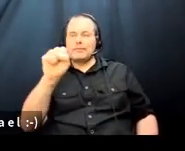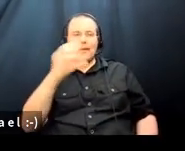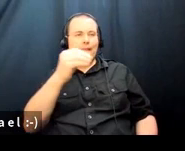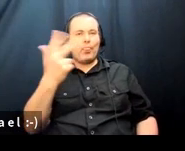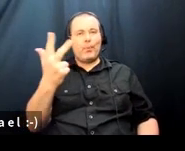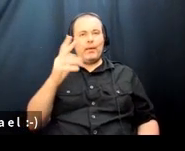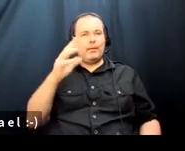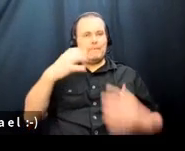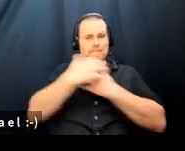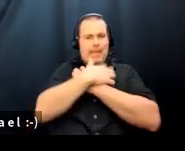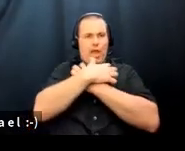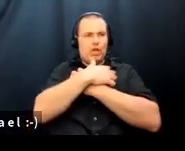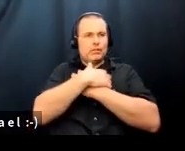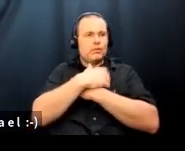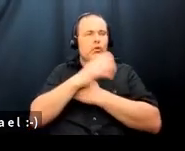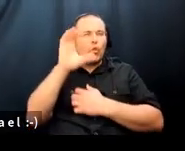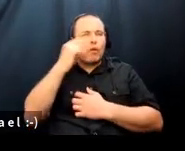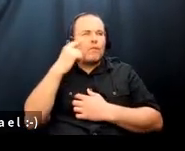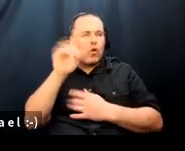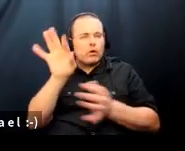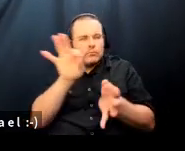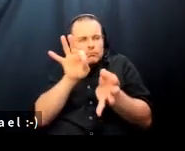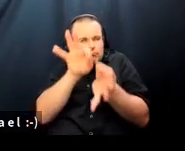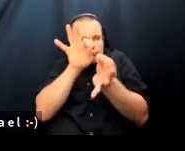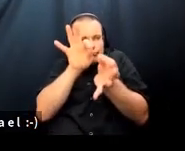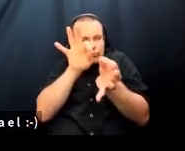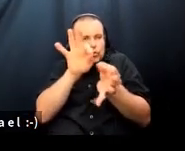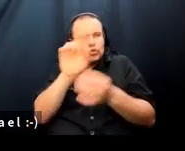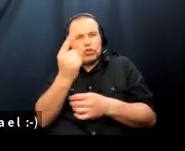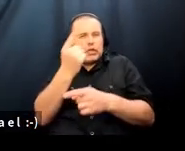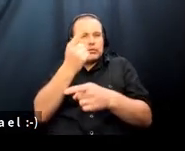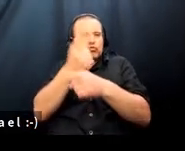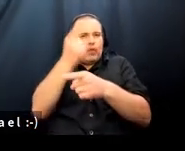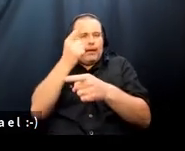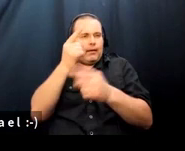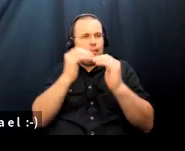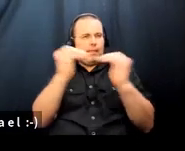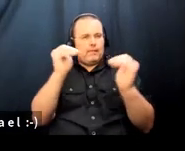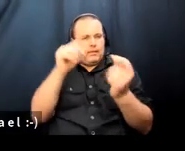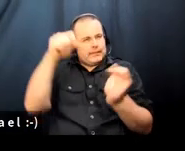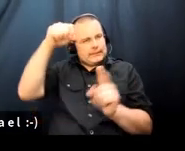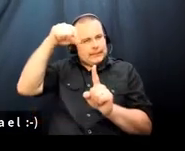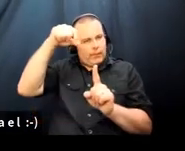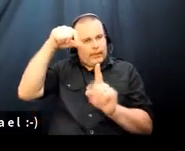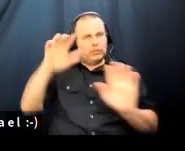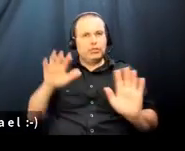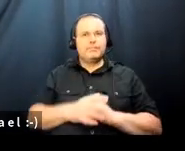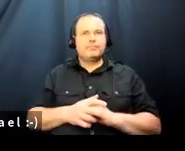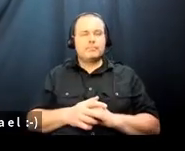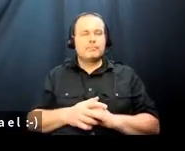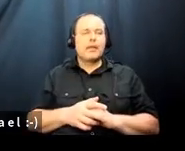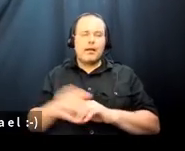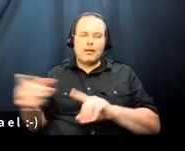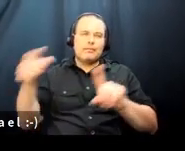you're looking for, is a just right level of stimulation. And I want to go back to the right